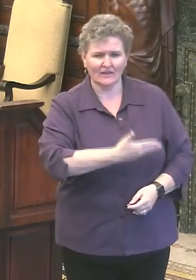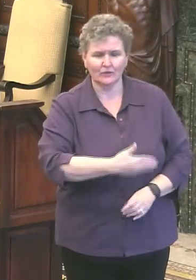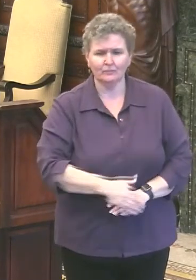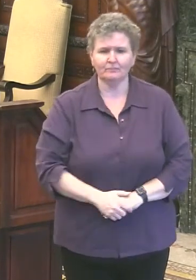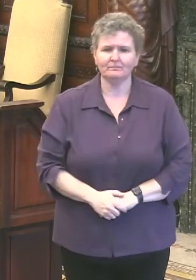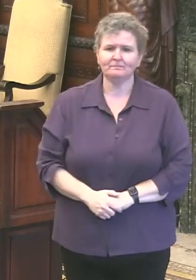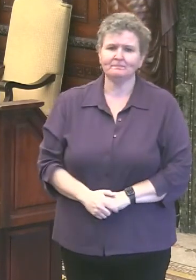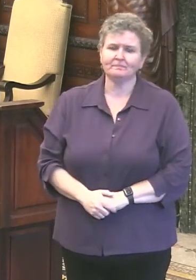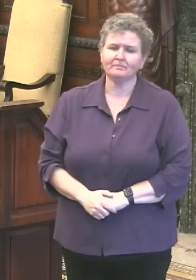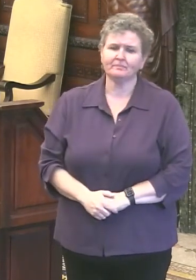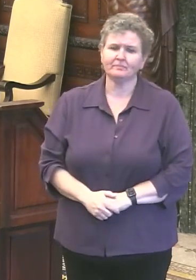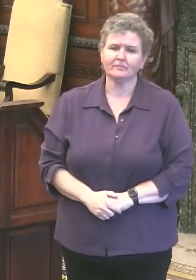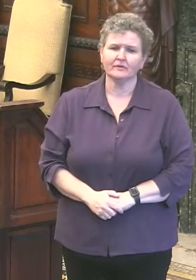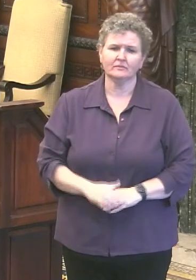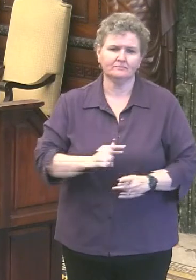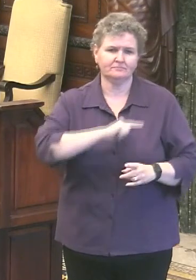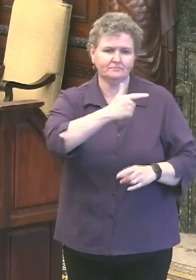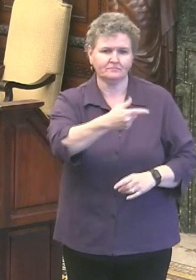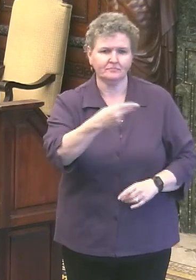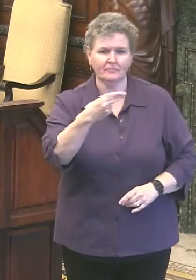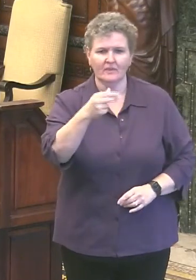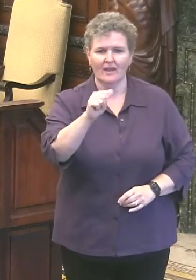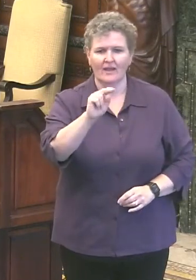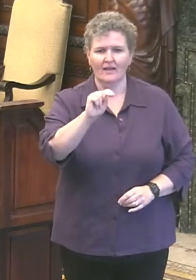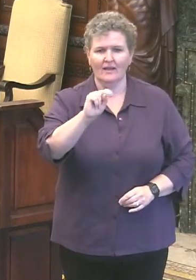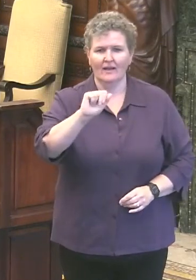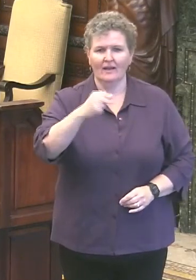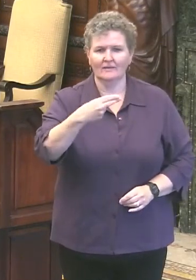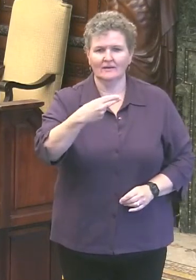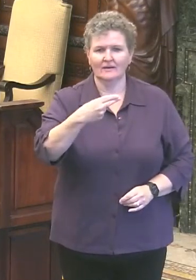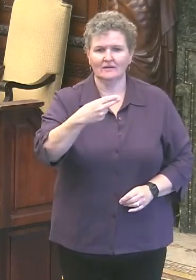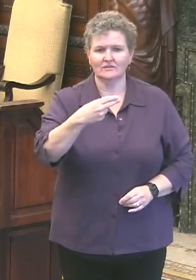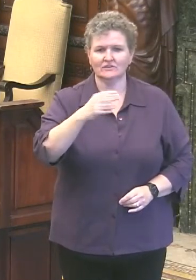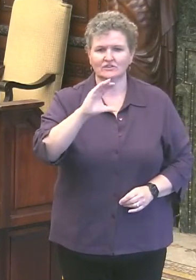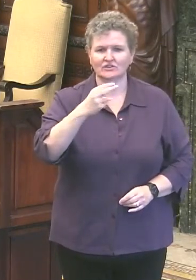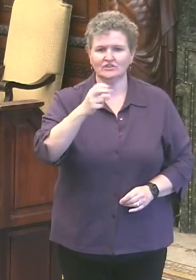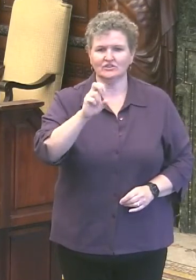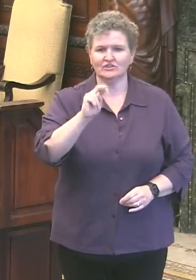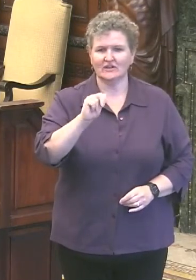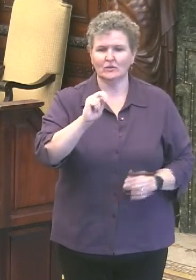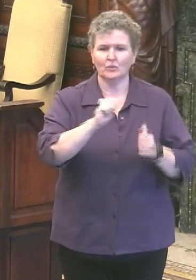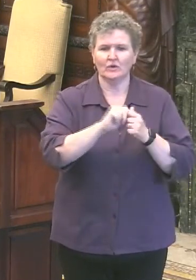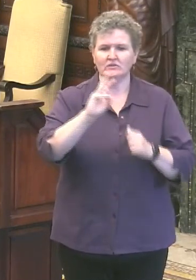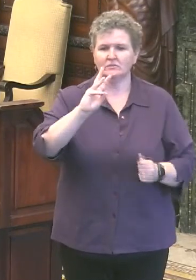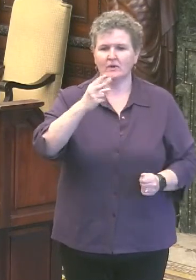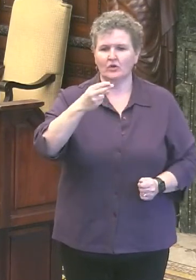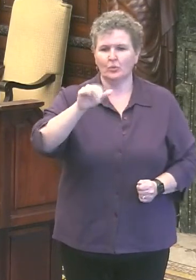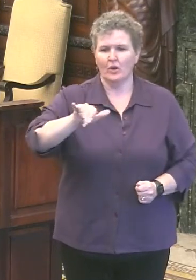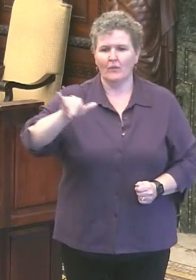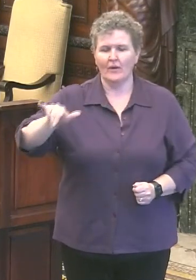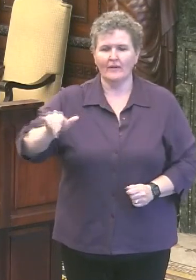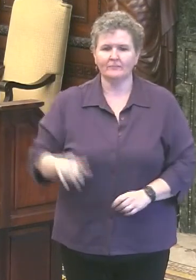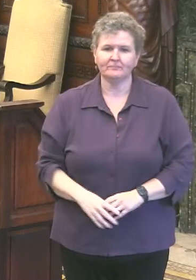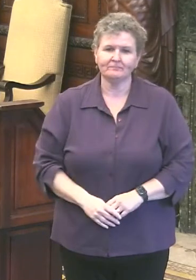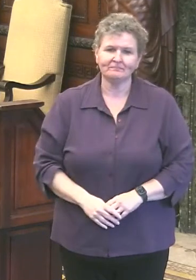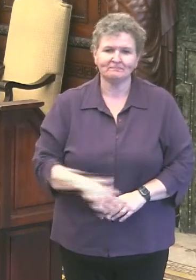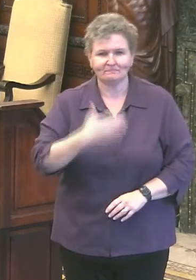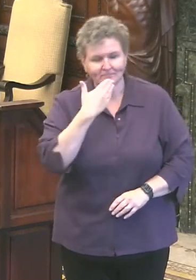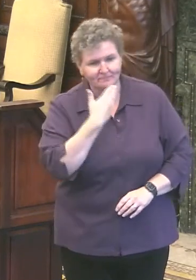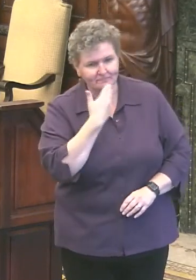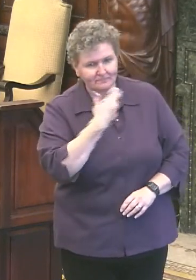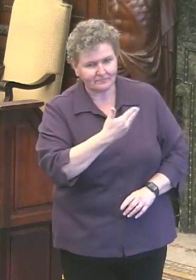We'll go now to Hannah Chin of WHYY. All right. Thank you so much. Can you hear me? Yes. Go